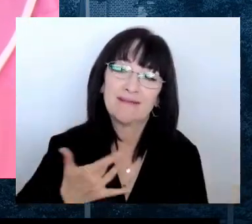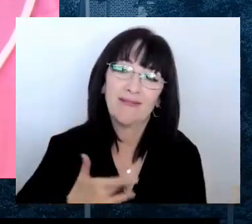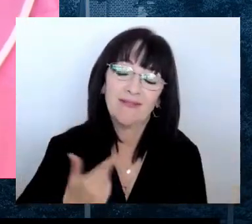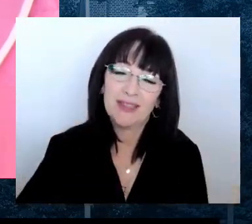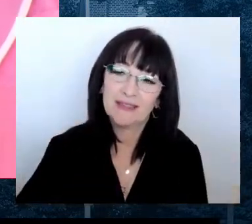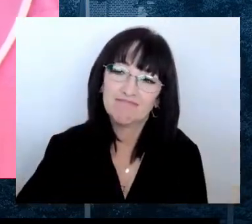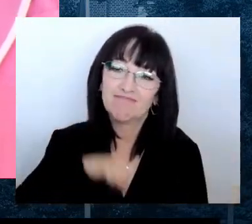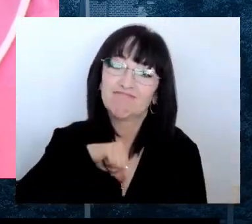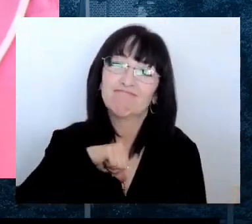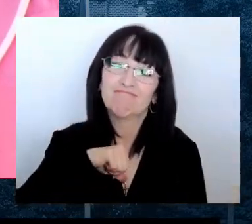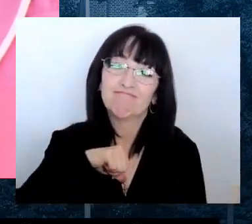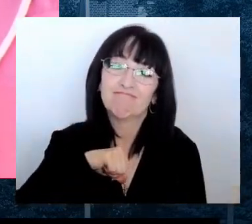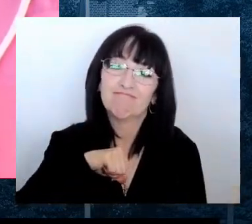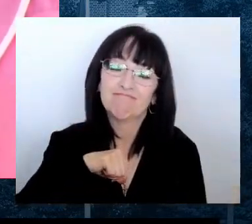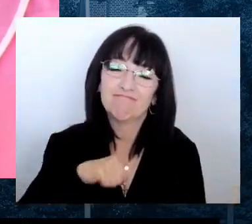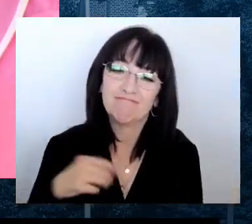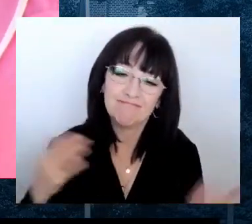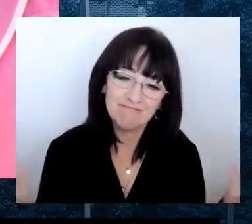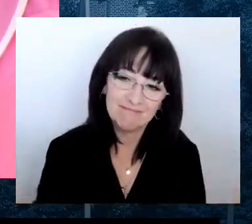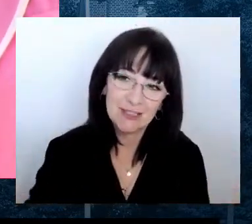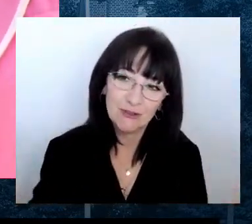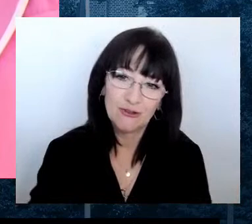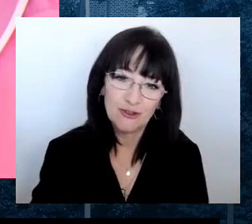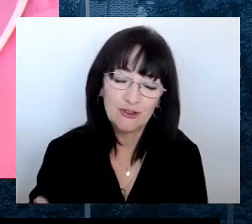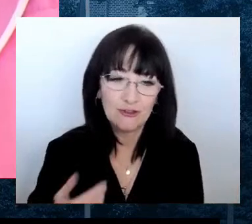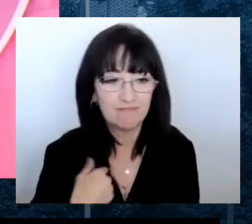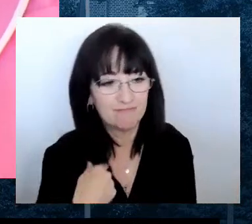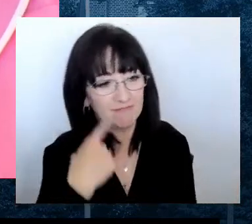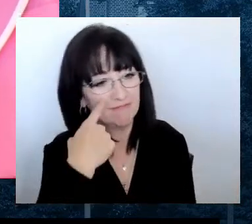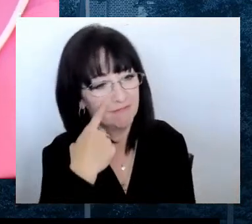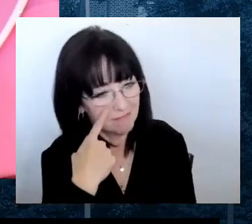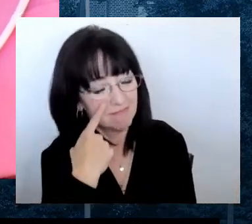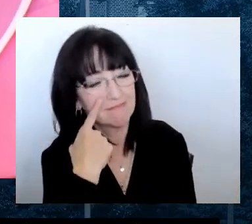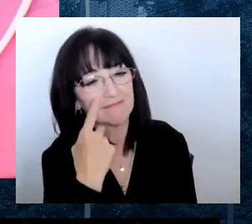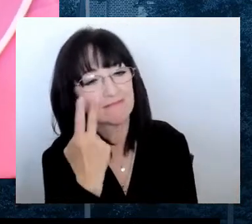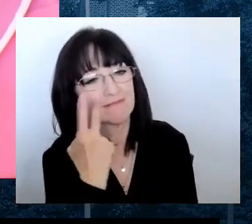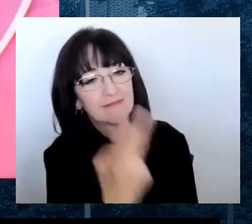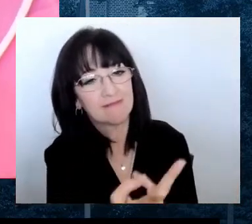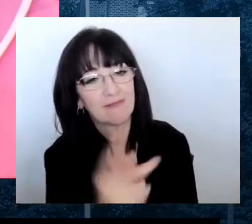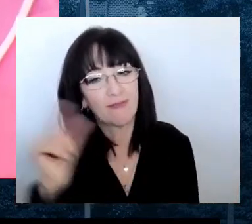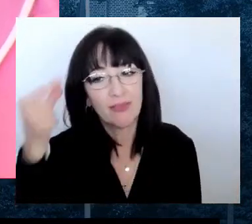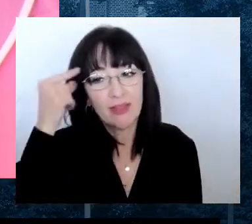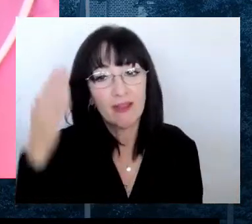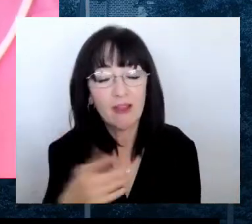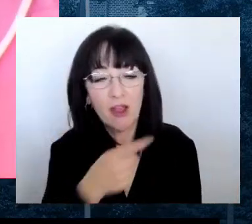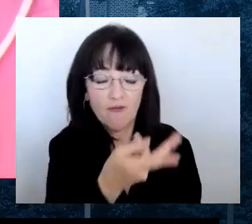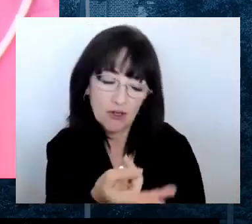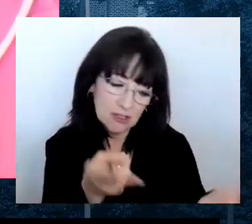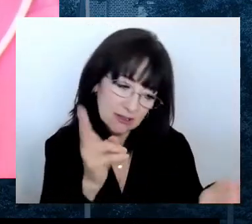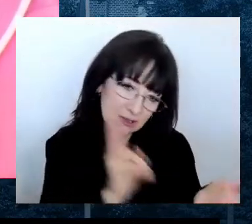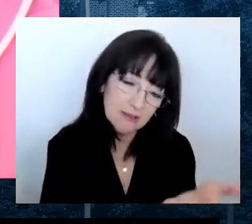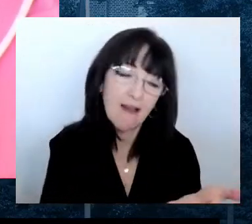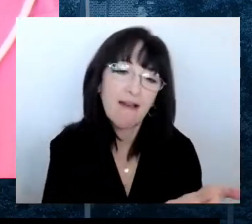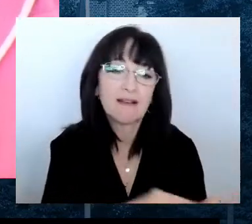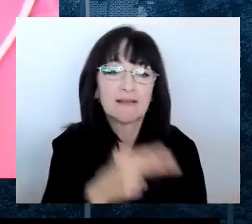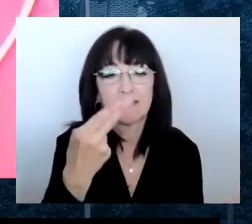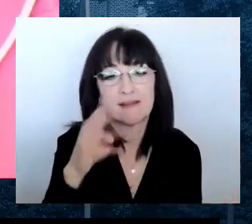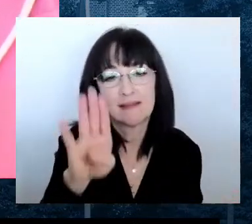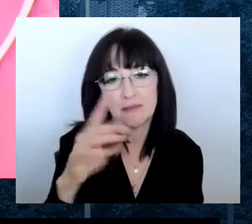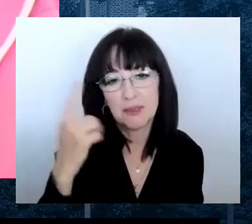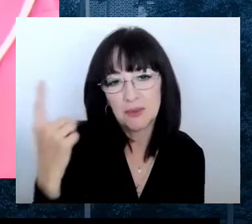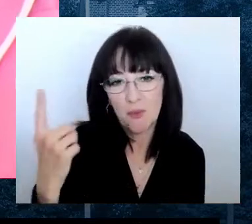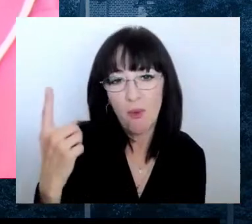our governor sign Senate Bill 1 into law. This is a historic moment for all